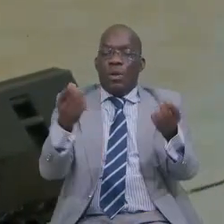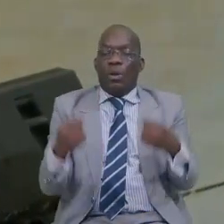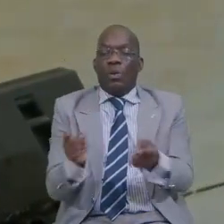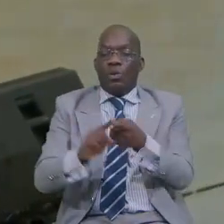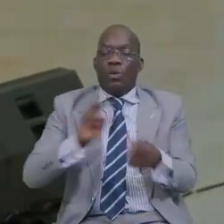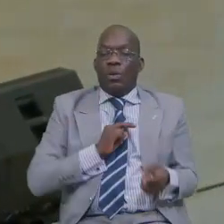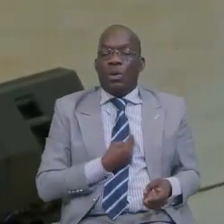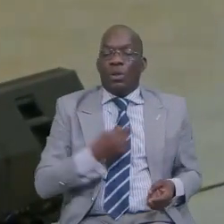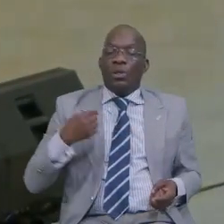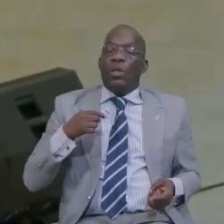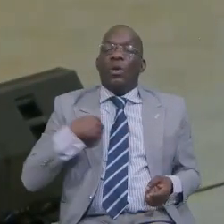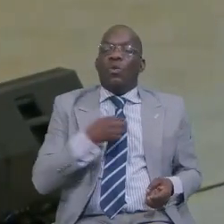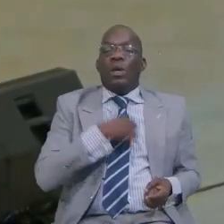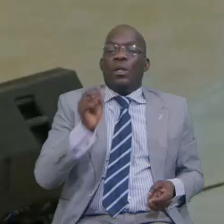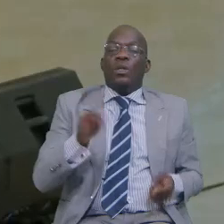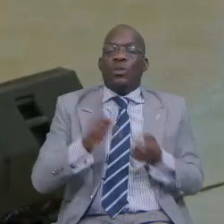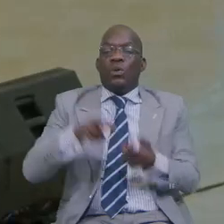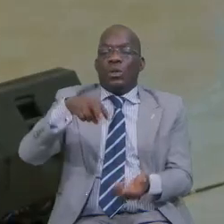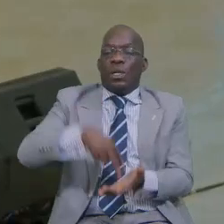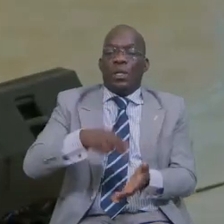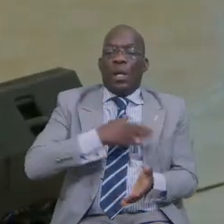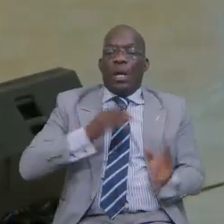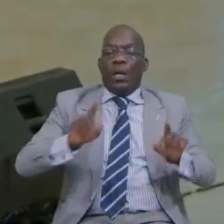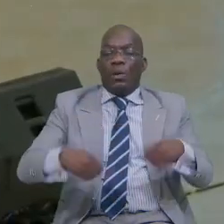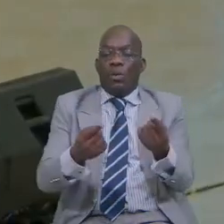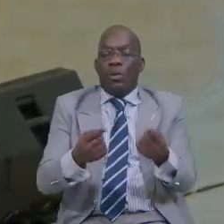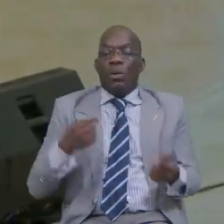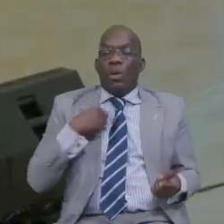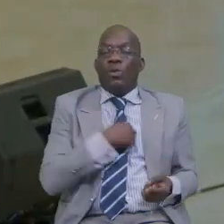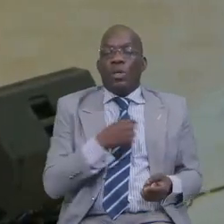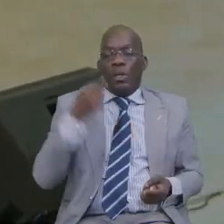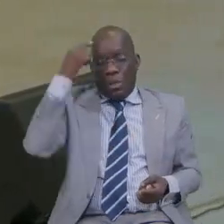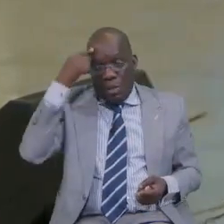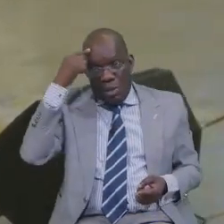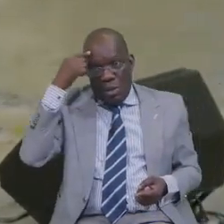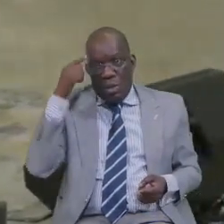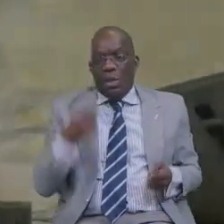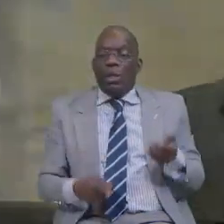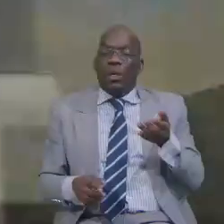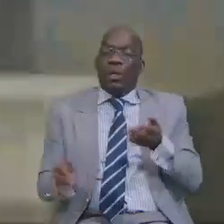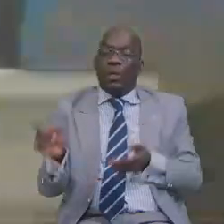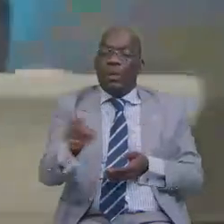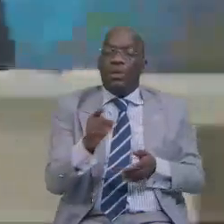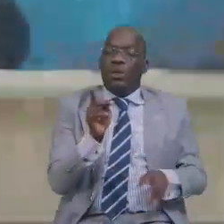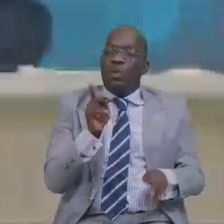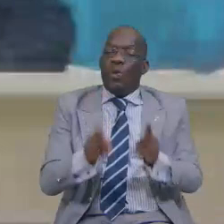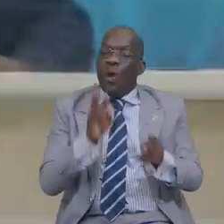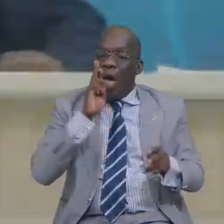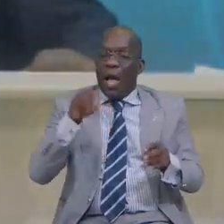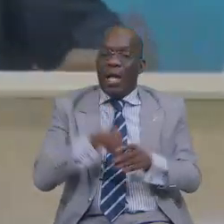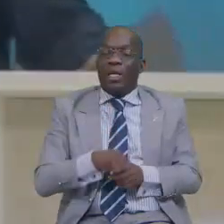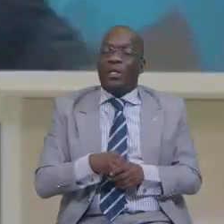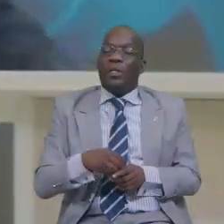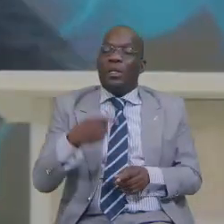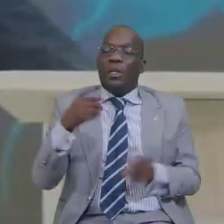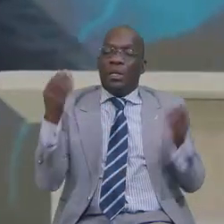to arise and go. And we think those are Gentiles. Those are people in darkness. Those are idol worshippers.